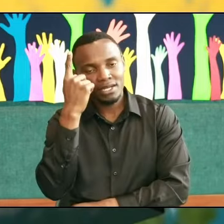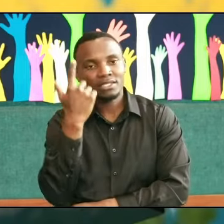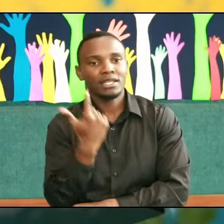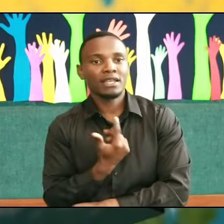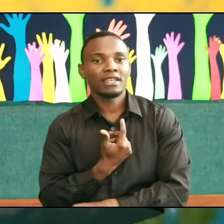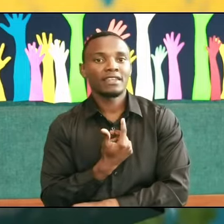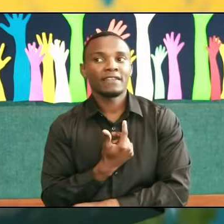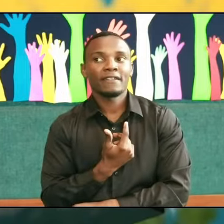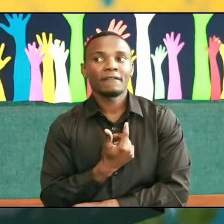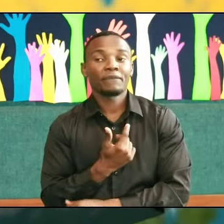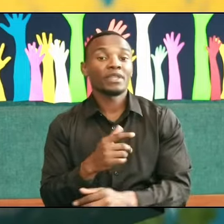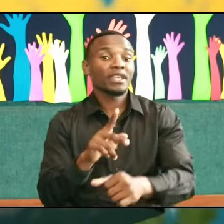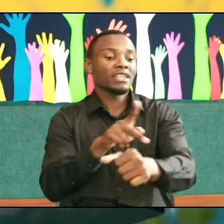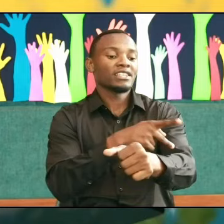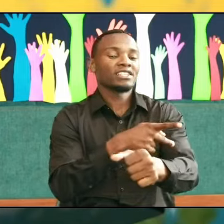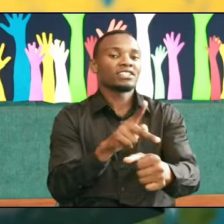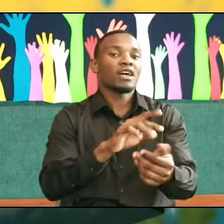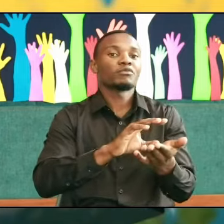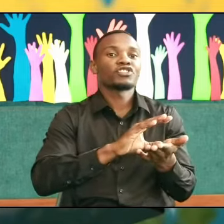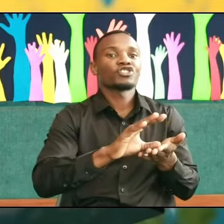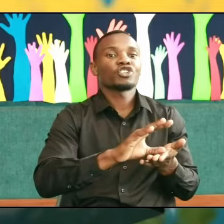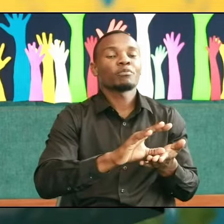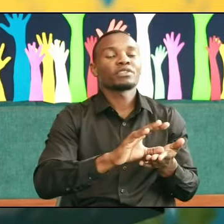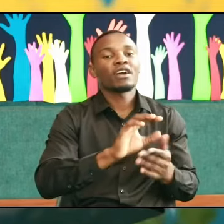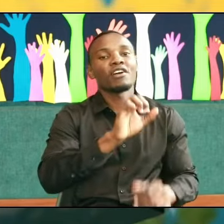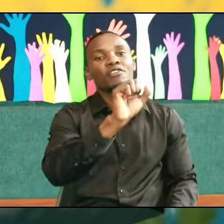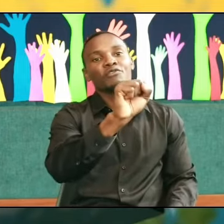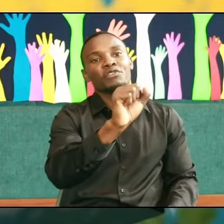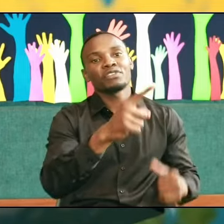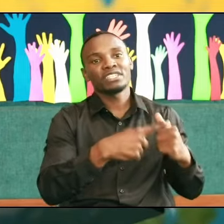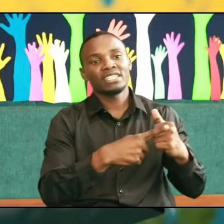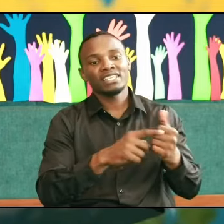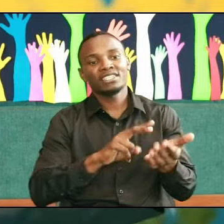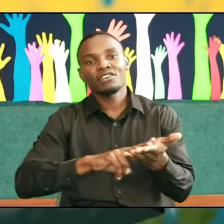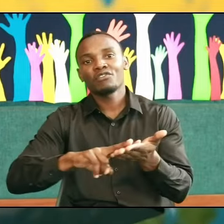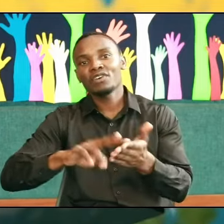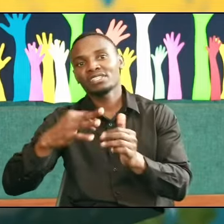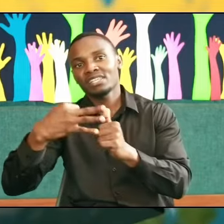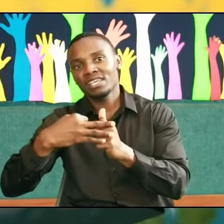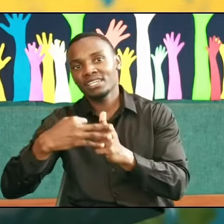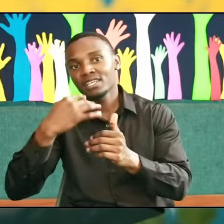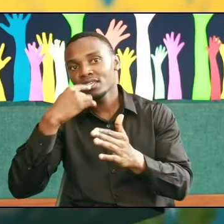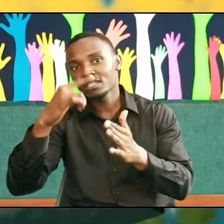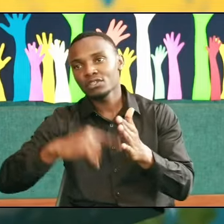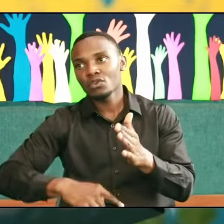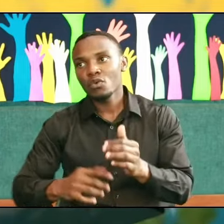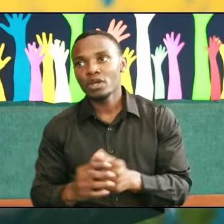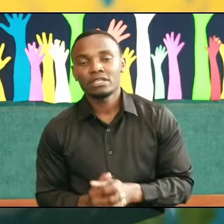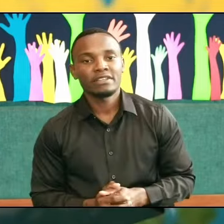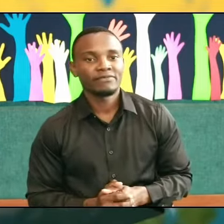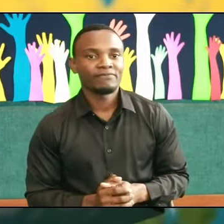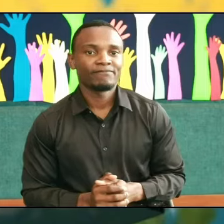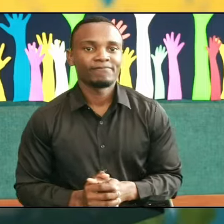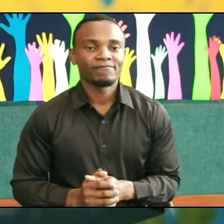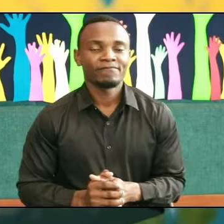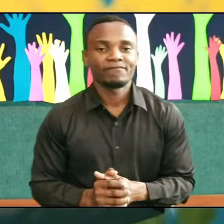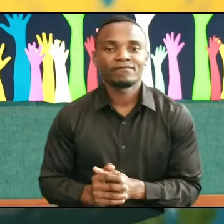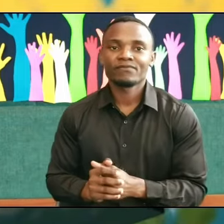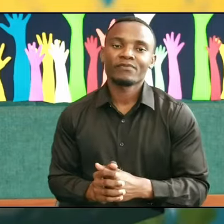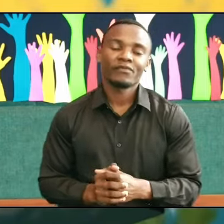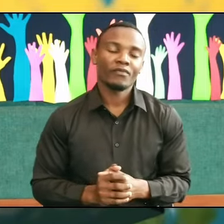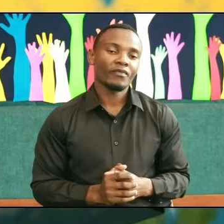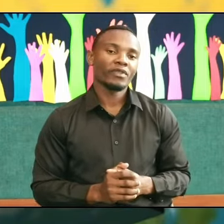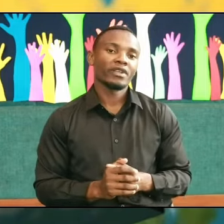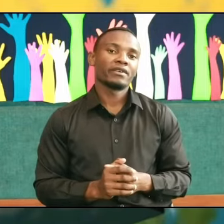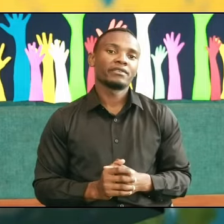In case you don't believe, Psalm 56, verse 8. Listen to what it says. This one I must read. Psalm